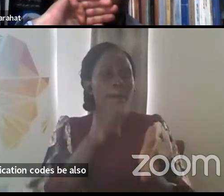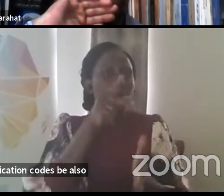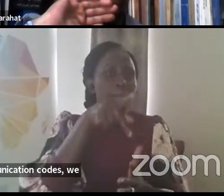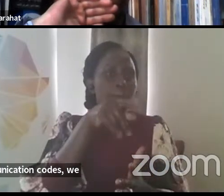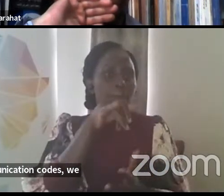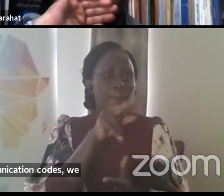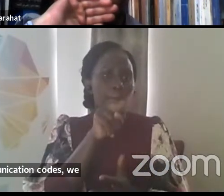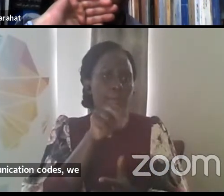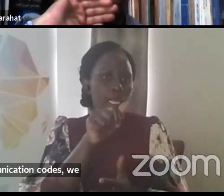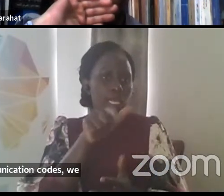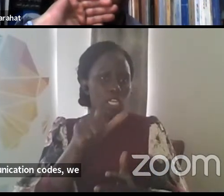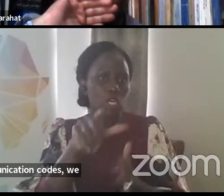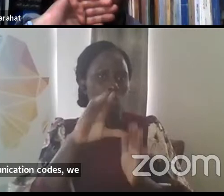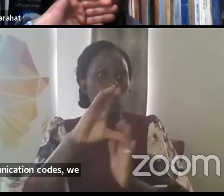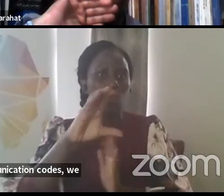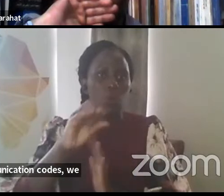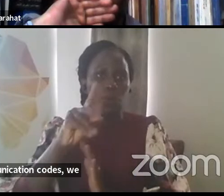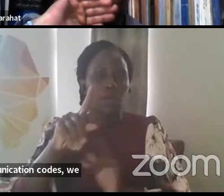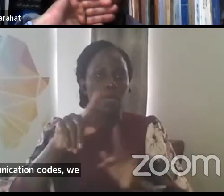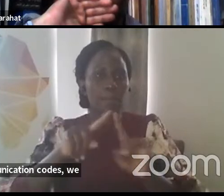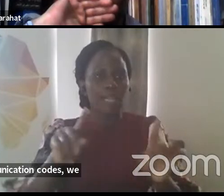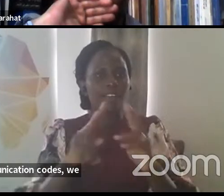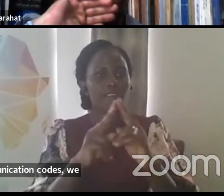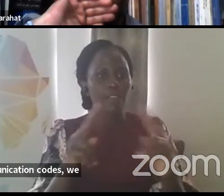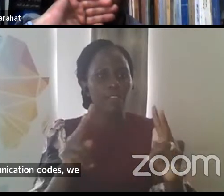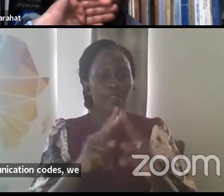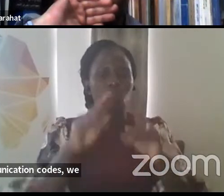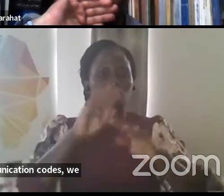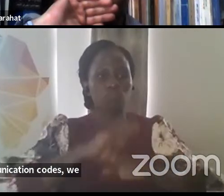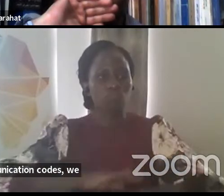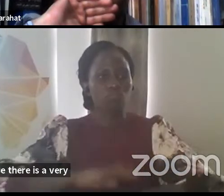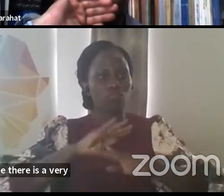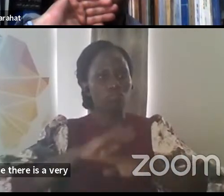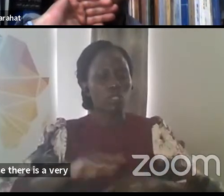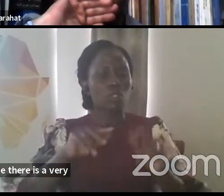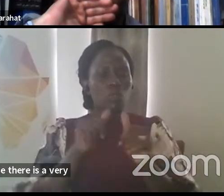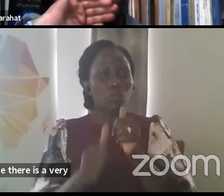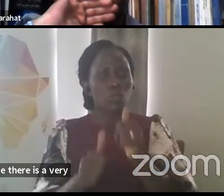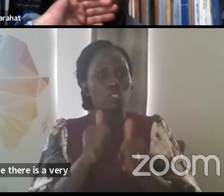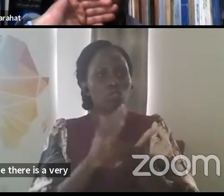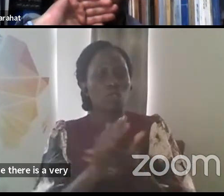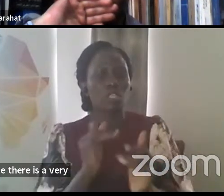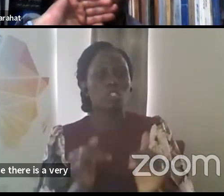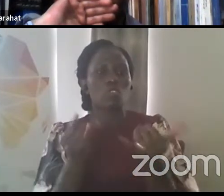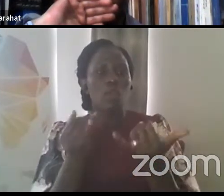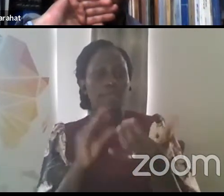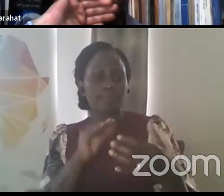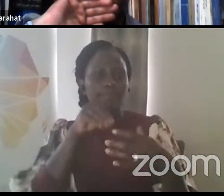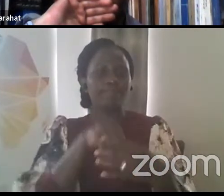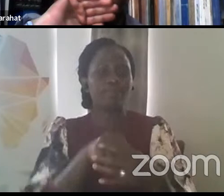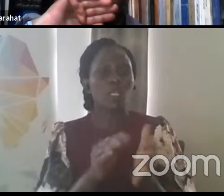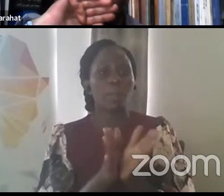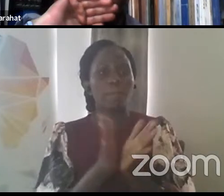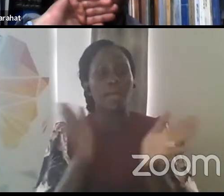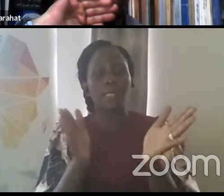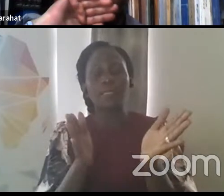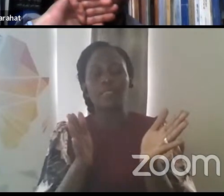there is a very controversial point, which is like the public